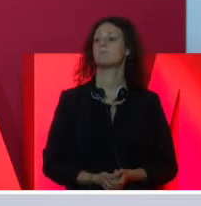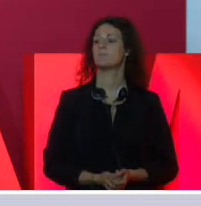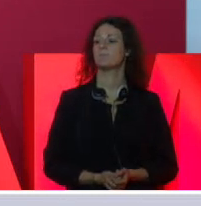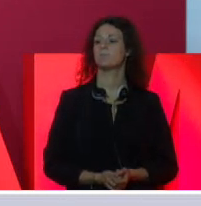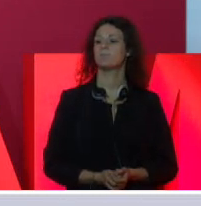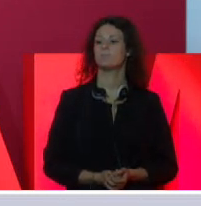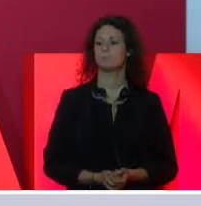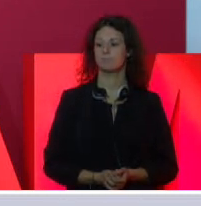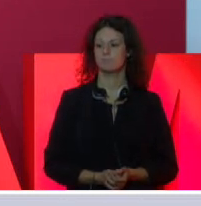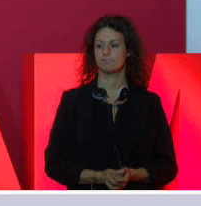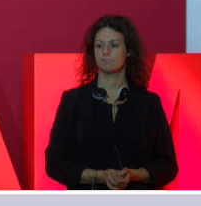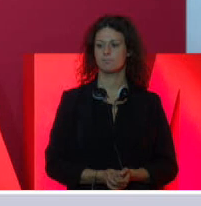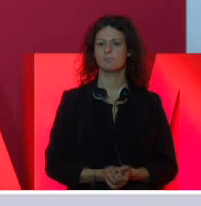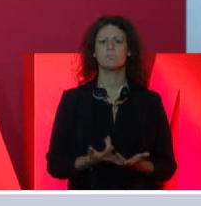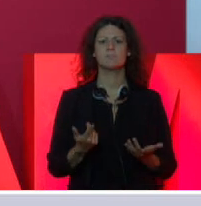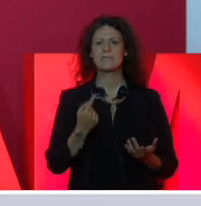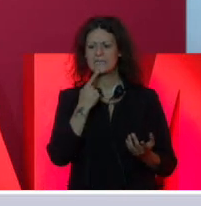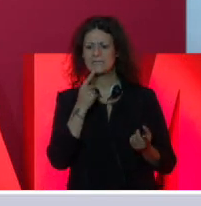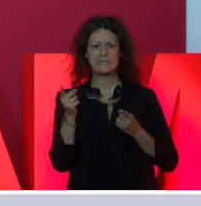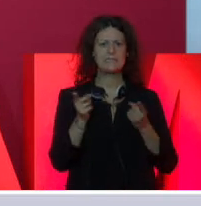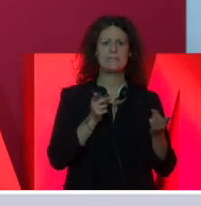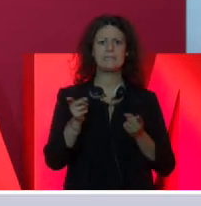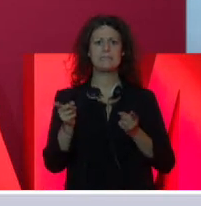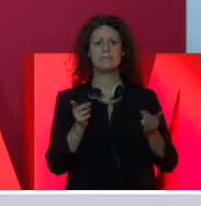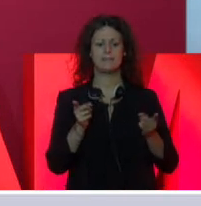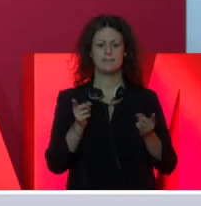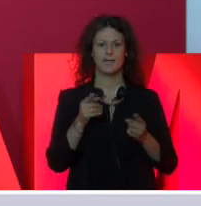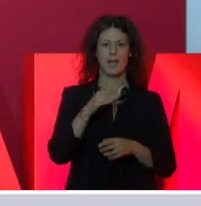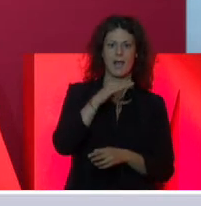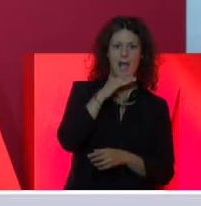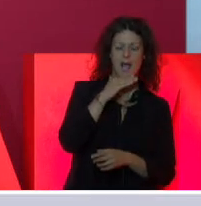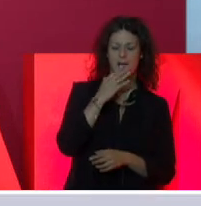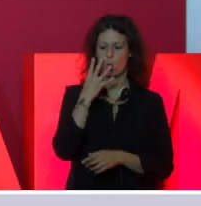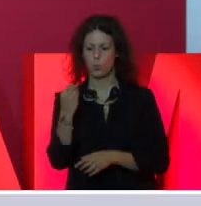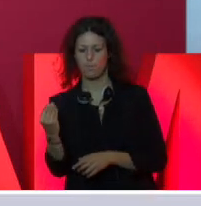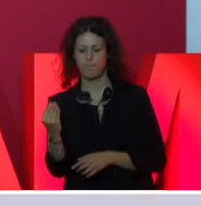If you can't understand which is which, even if you have a dog,